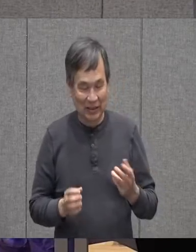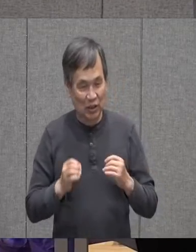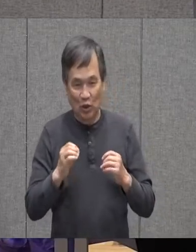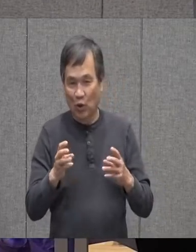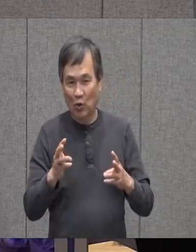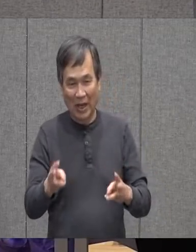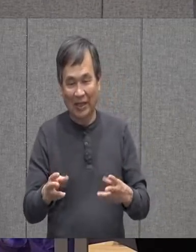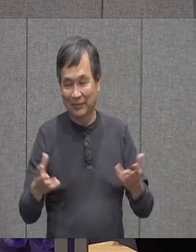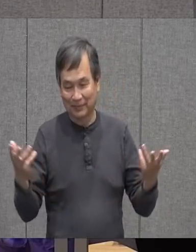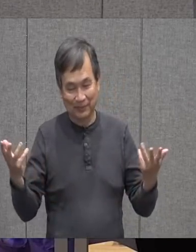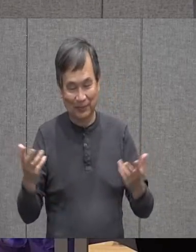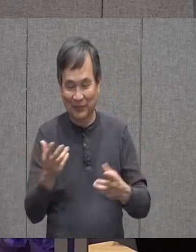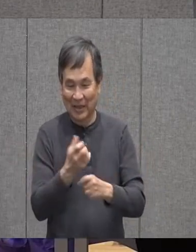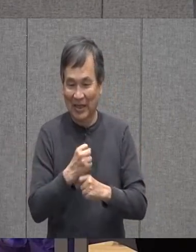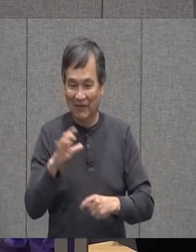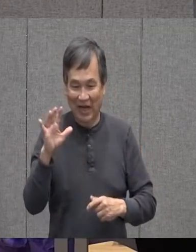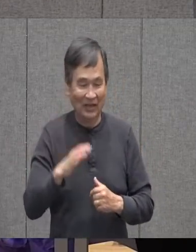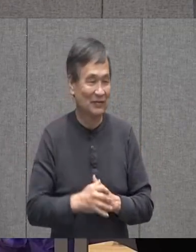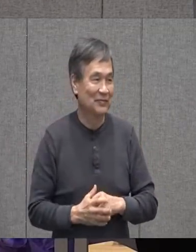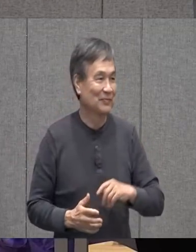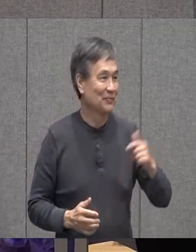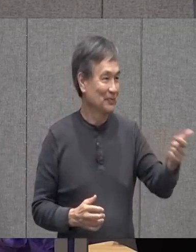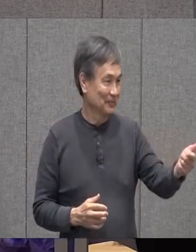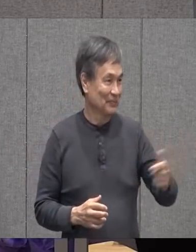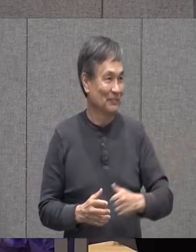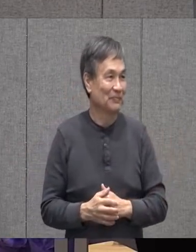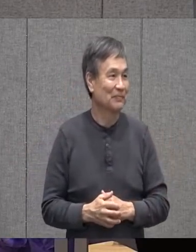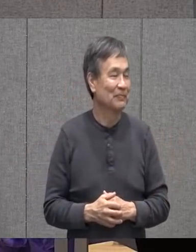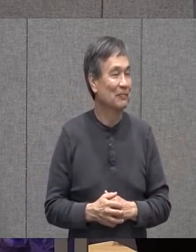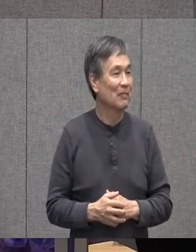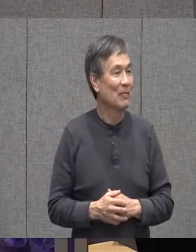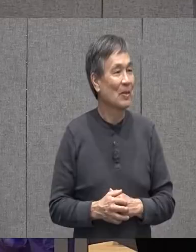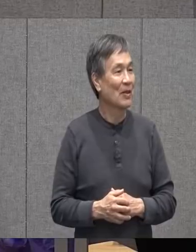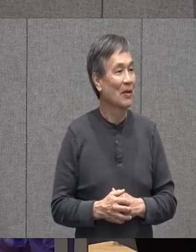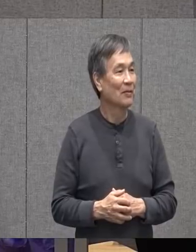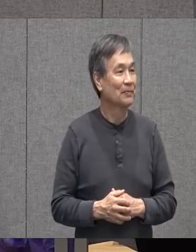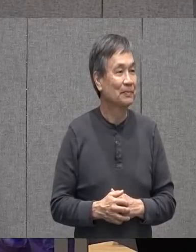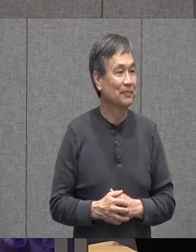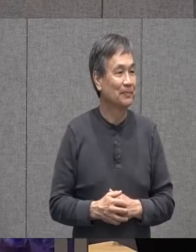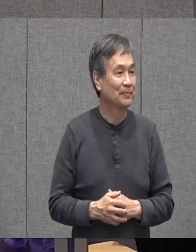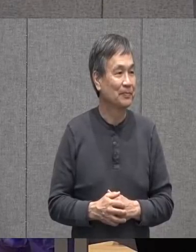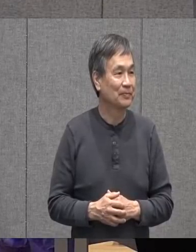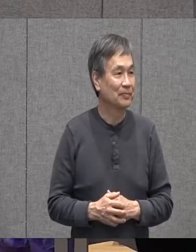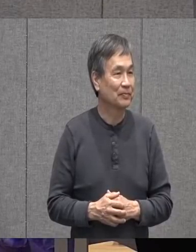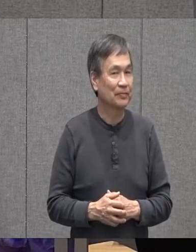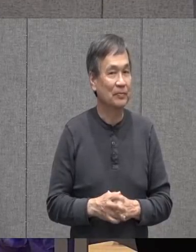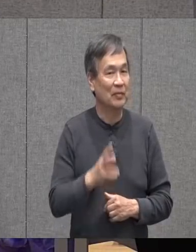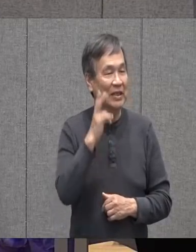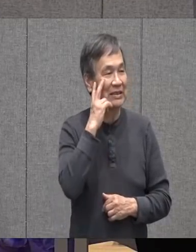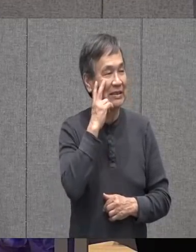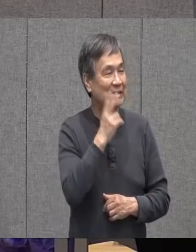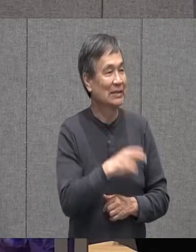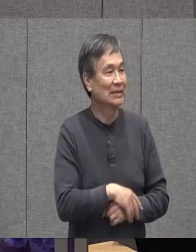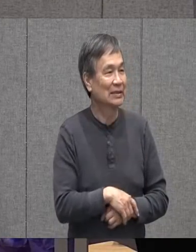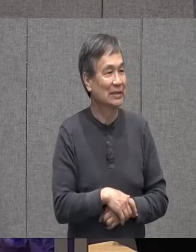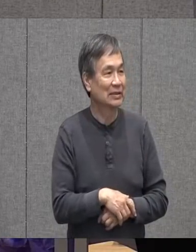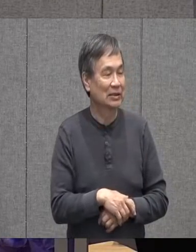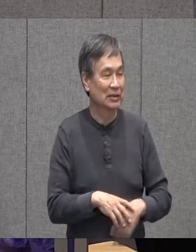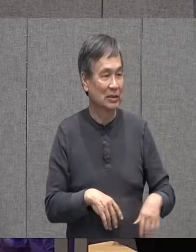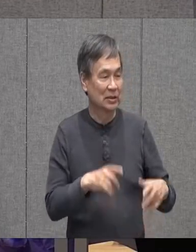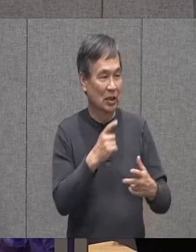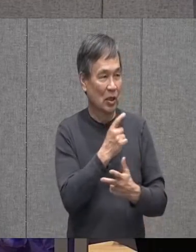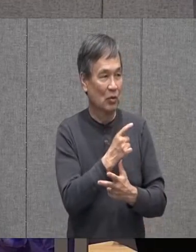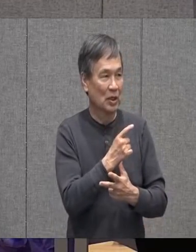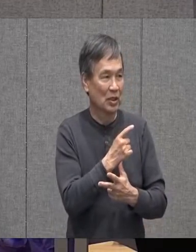3 2s in any way to get a 5. So, Mrs. Sears? My turn. Your turn. All right, let's see how much further we can get. Okay, I have a